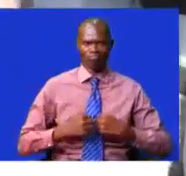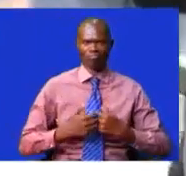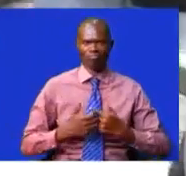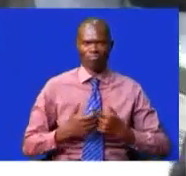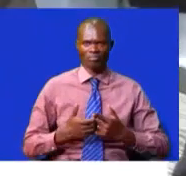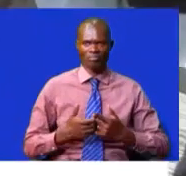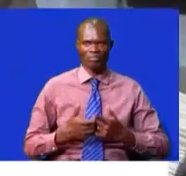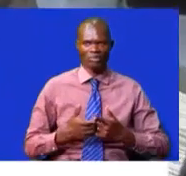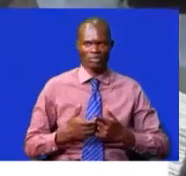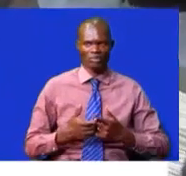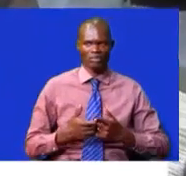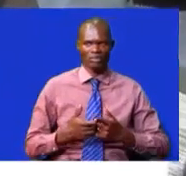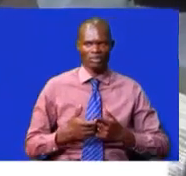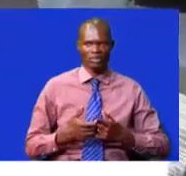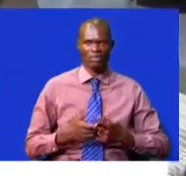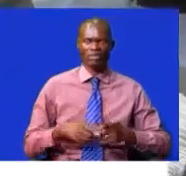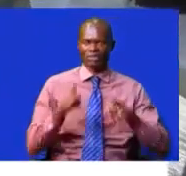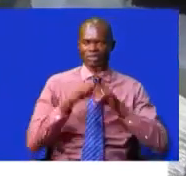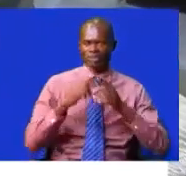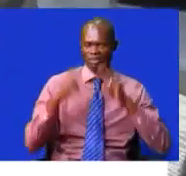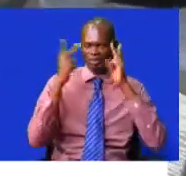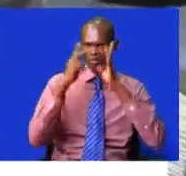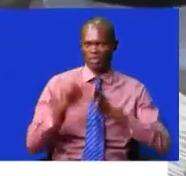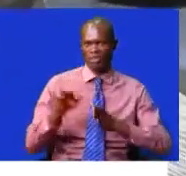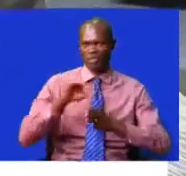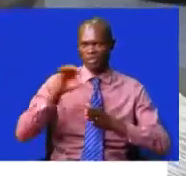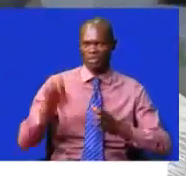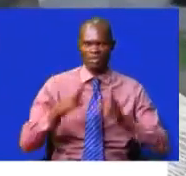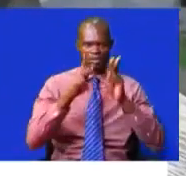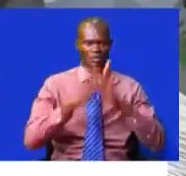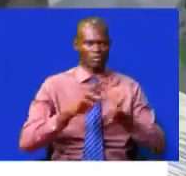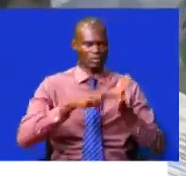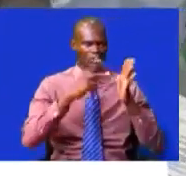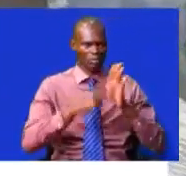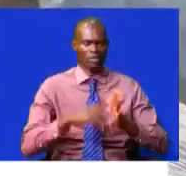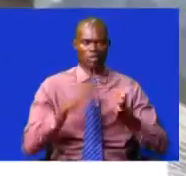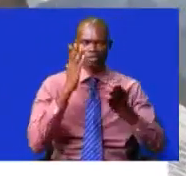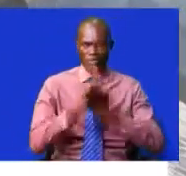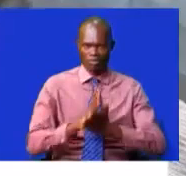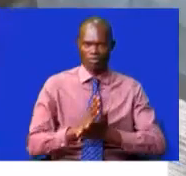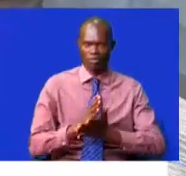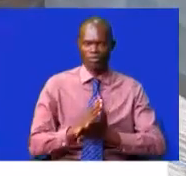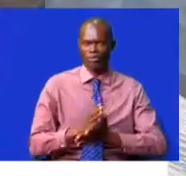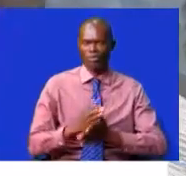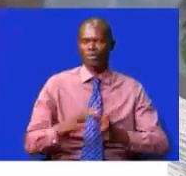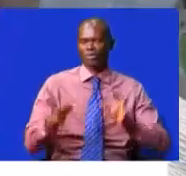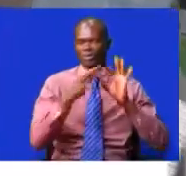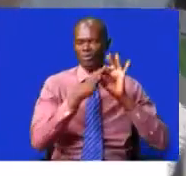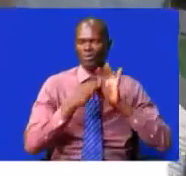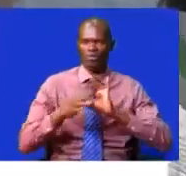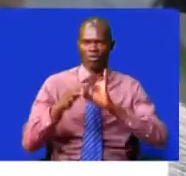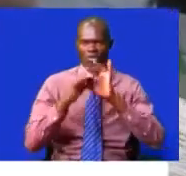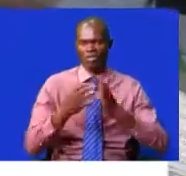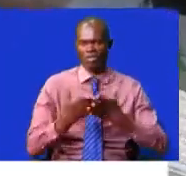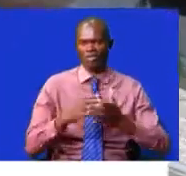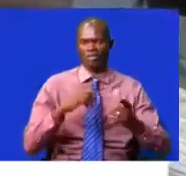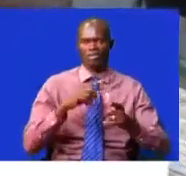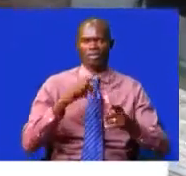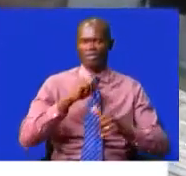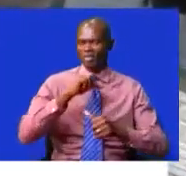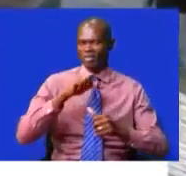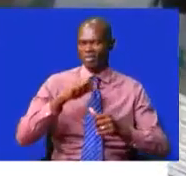affiliated bodies or organs, I can see Kisumu County, meaning they are part and parcel of this project. So we want them